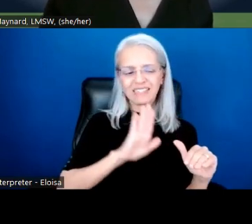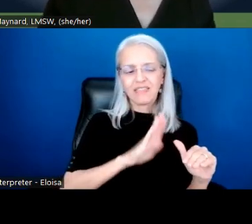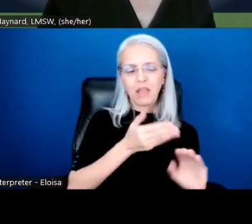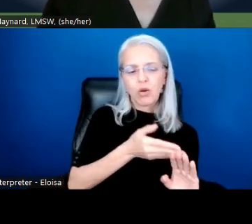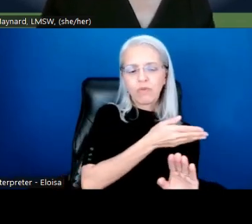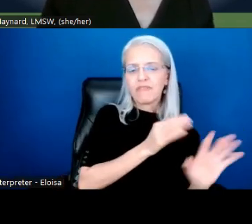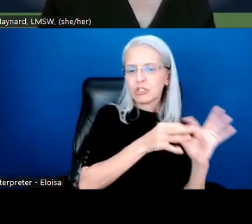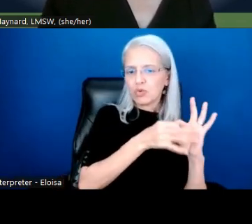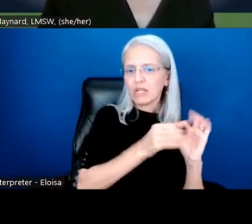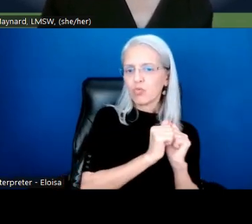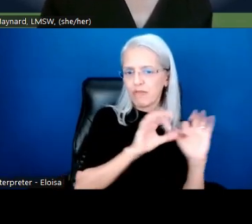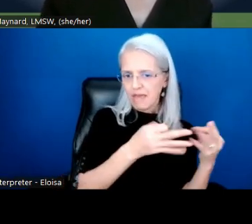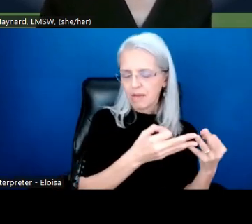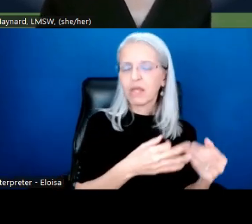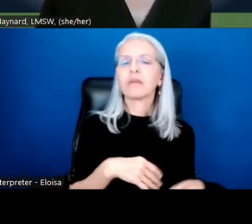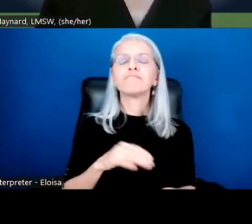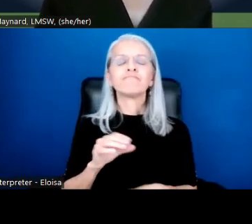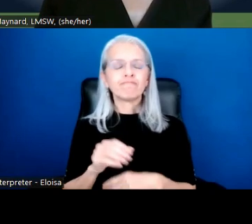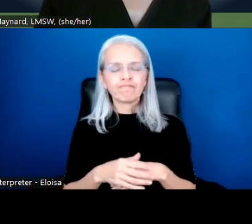relationships. So parenting,